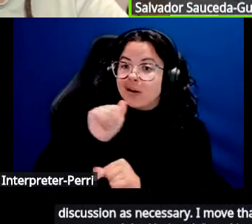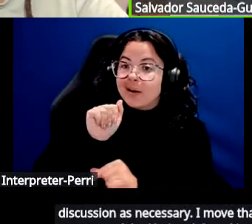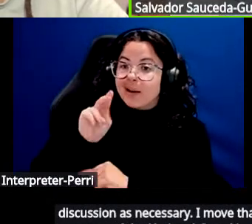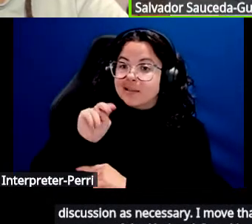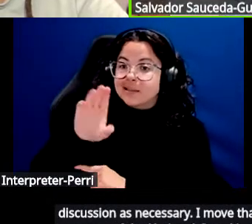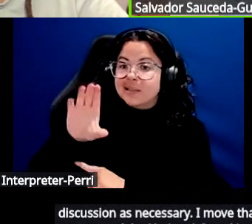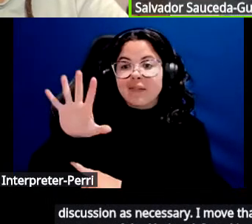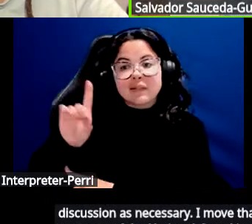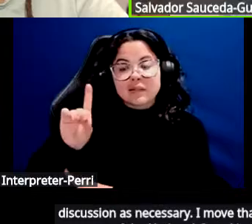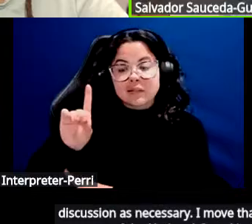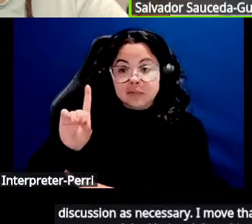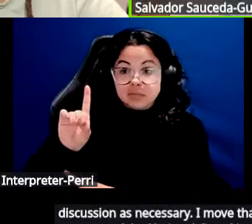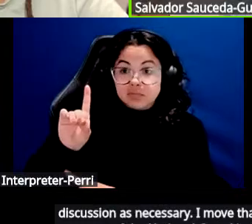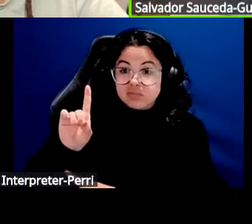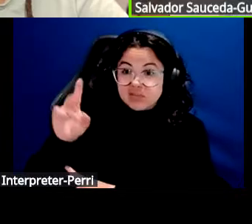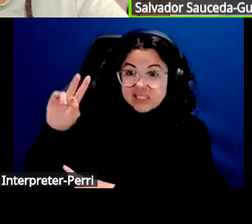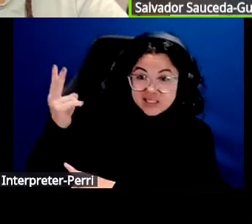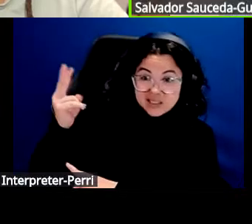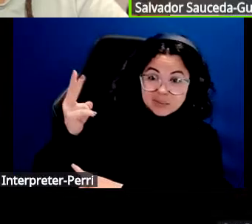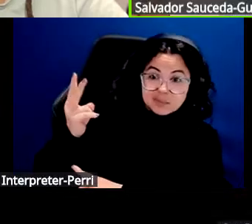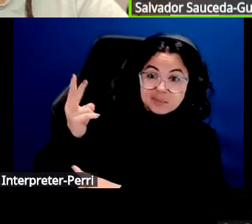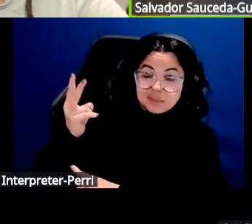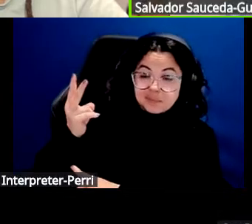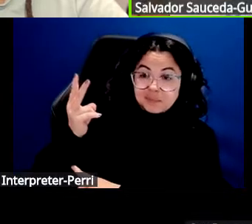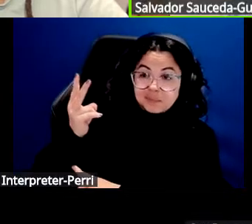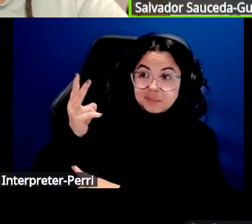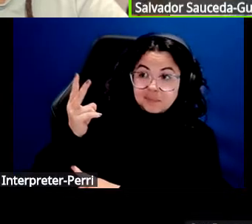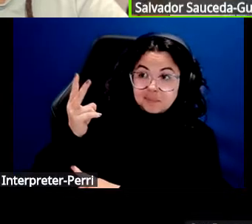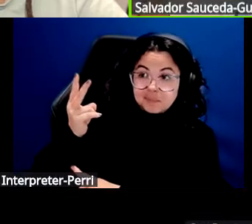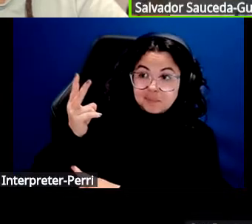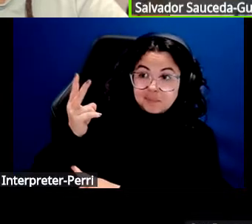5D. Can I get a second for this motion?